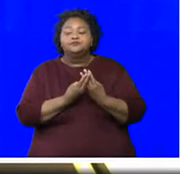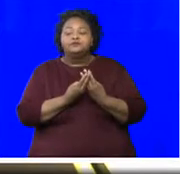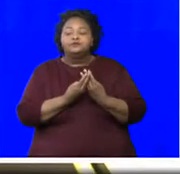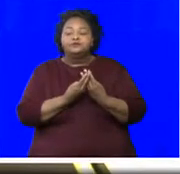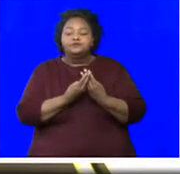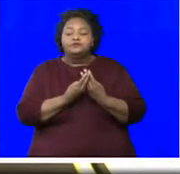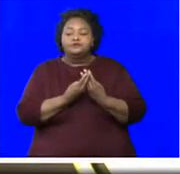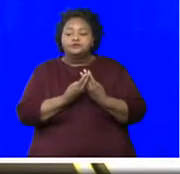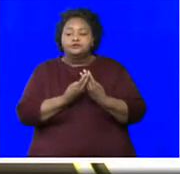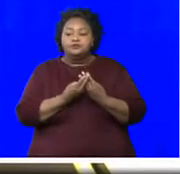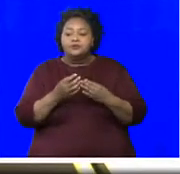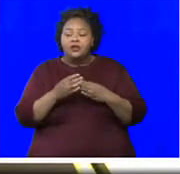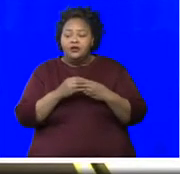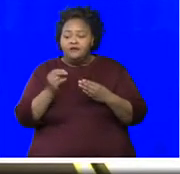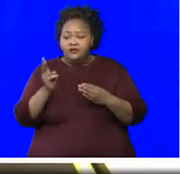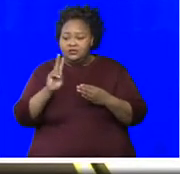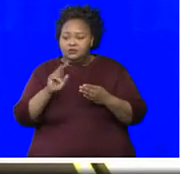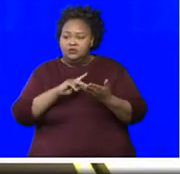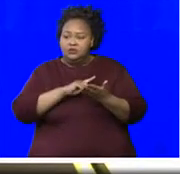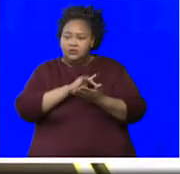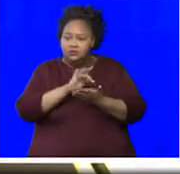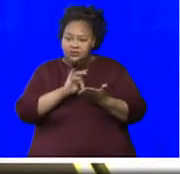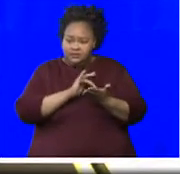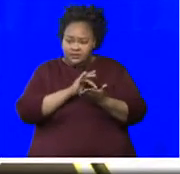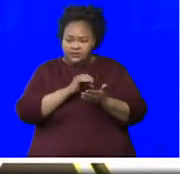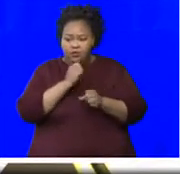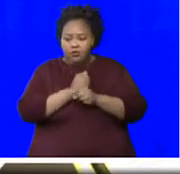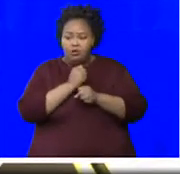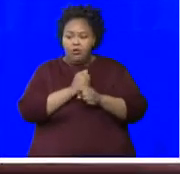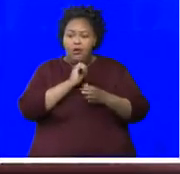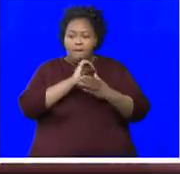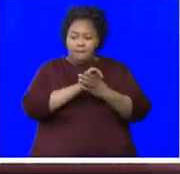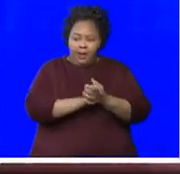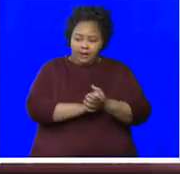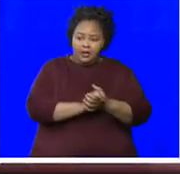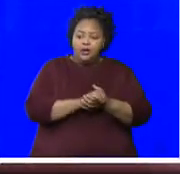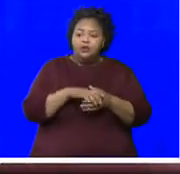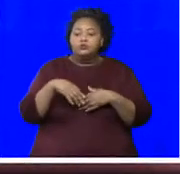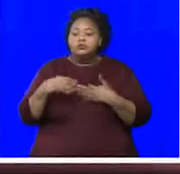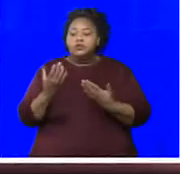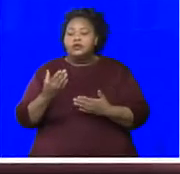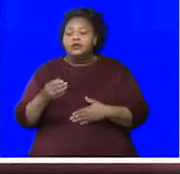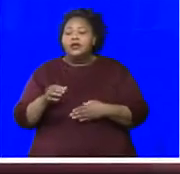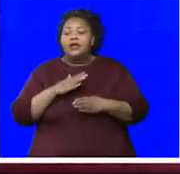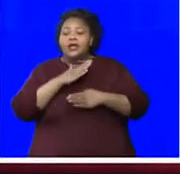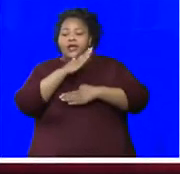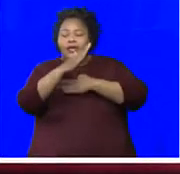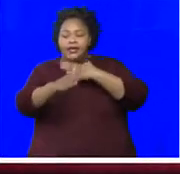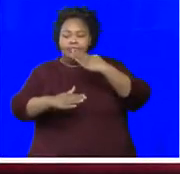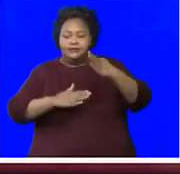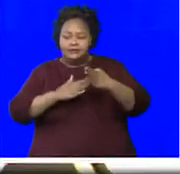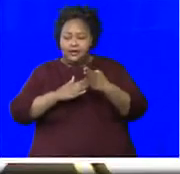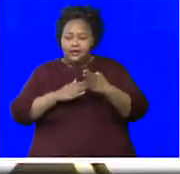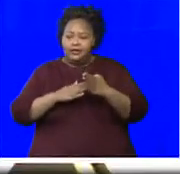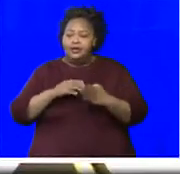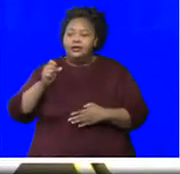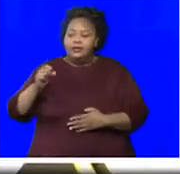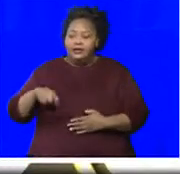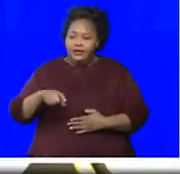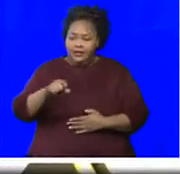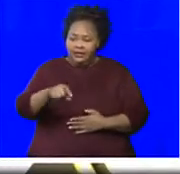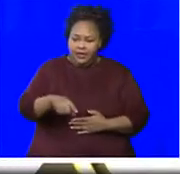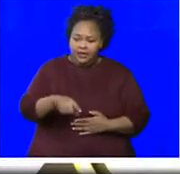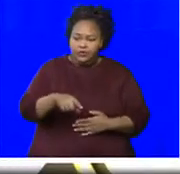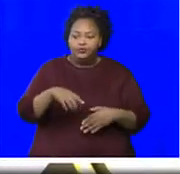establish vegetable gene banks and the safeguard vegetable diversity for Eswatini, the